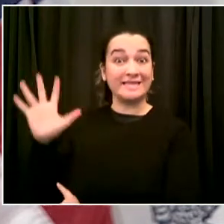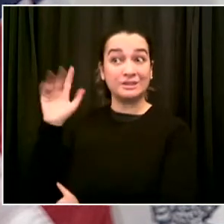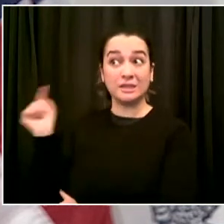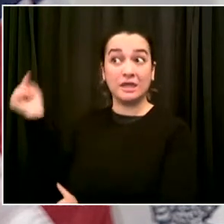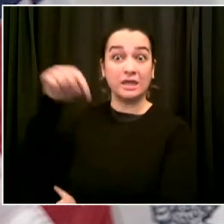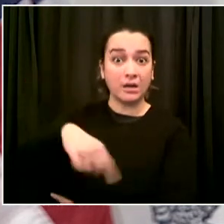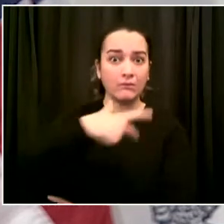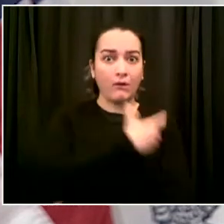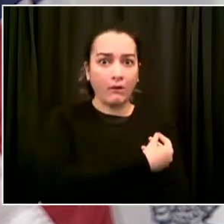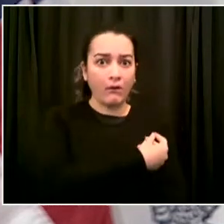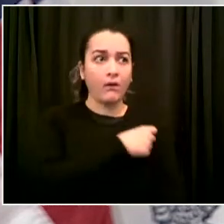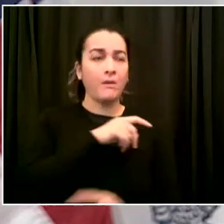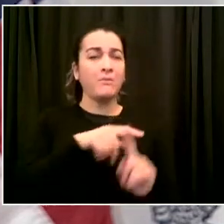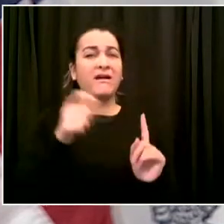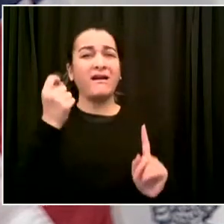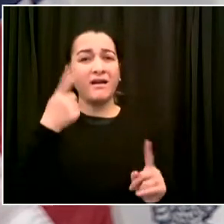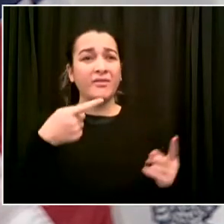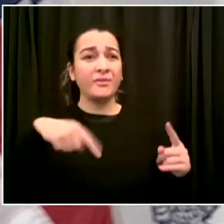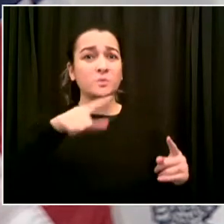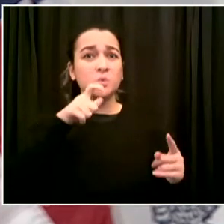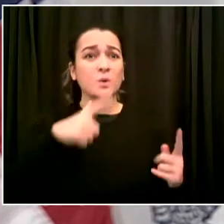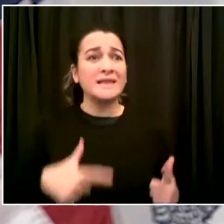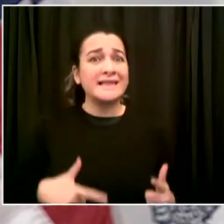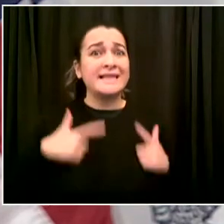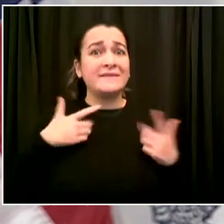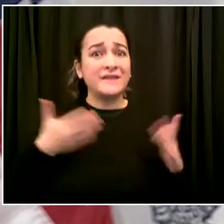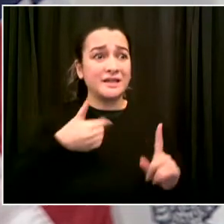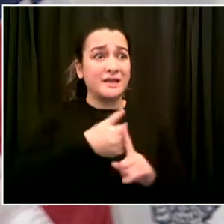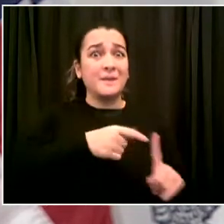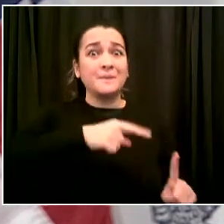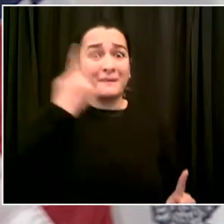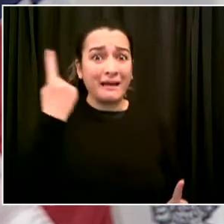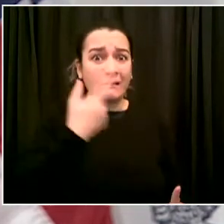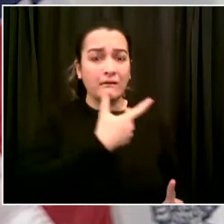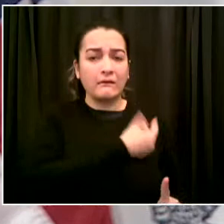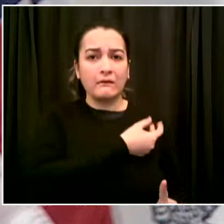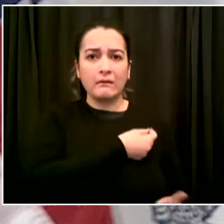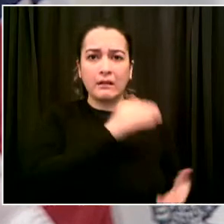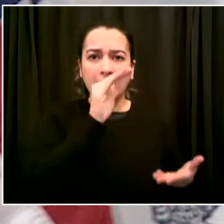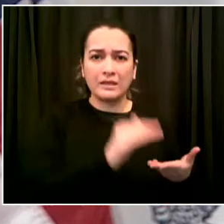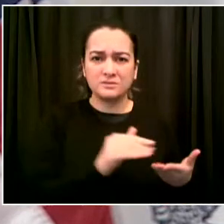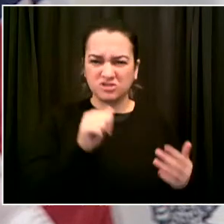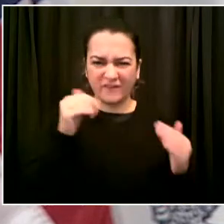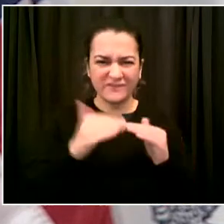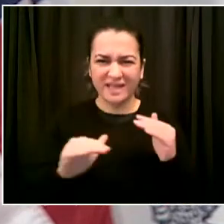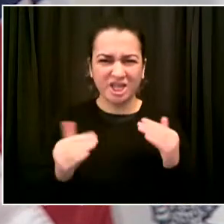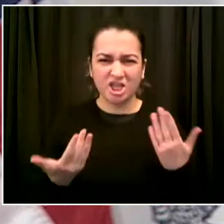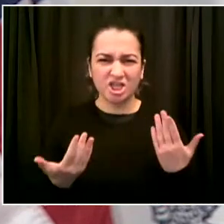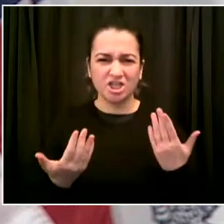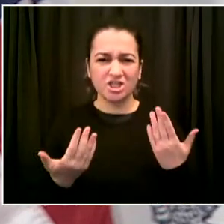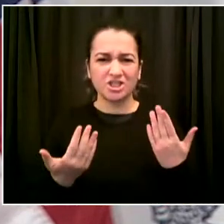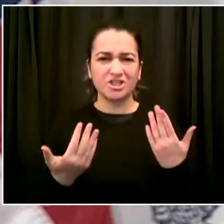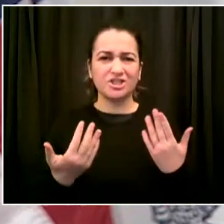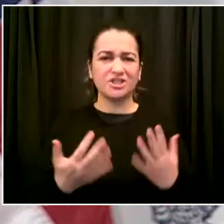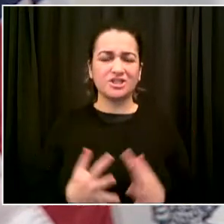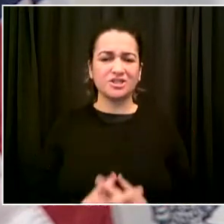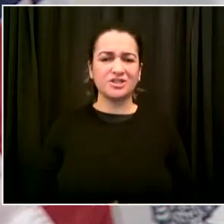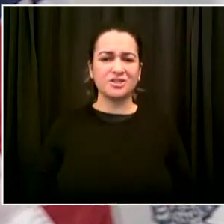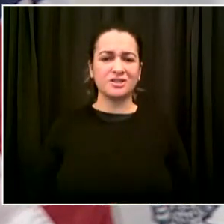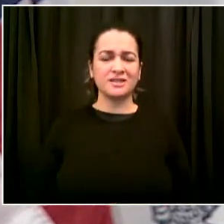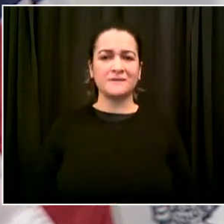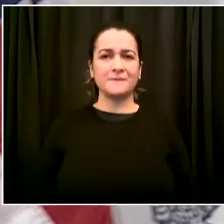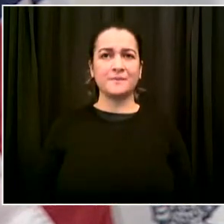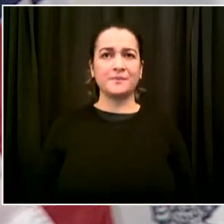Yeah, there is, and I want to talk about that for a moment because it's important. But first, let me say this. What we talked about yesterday, and I spoke with